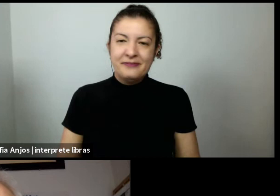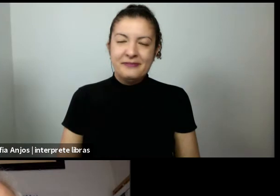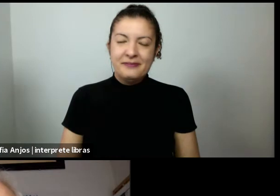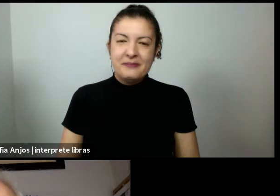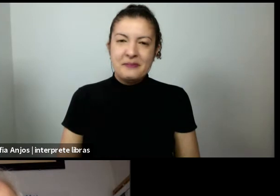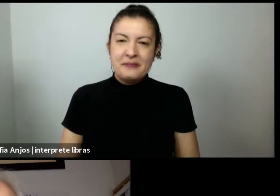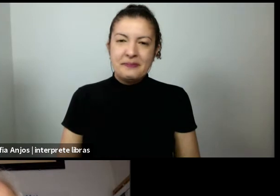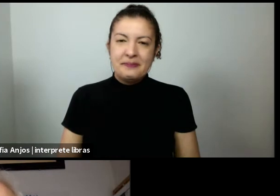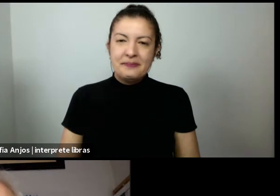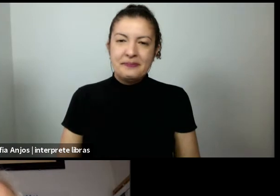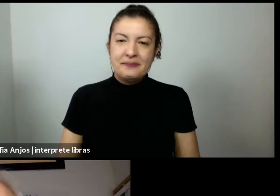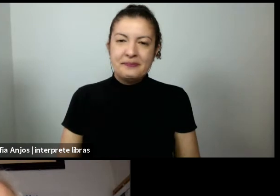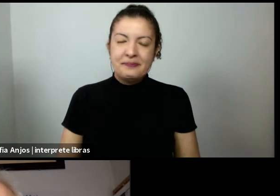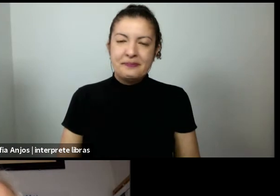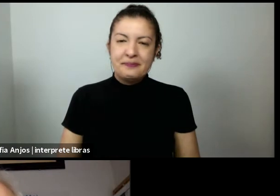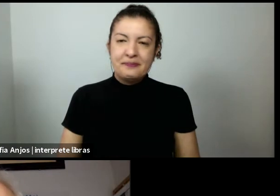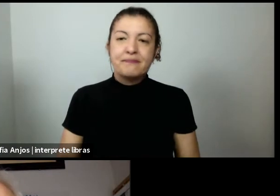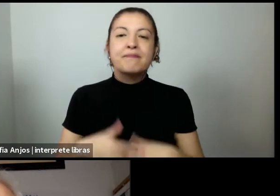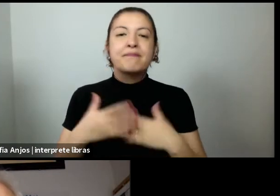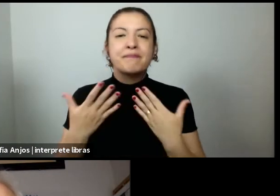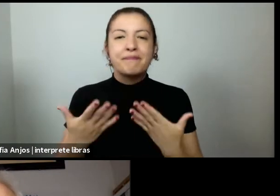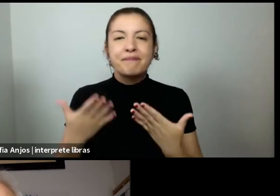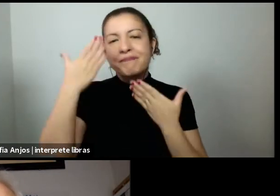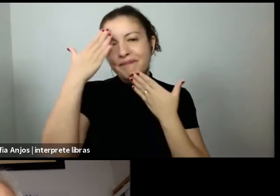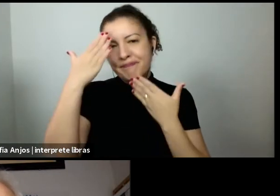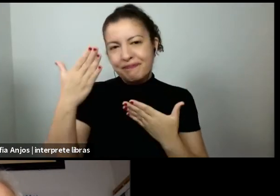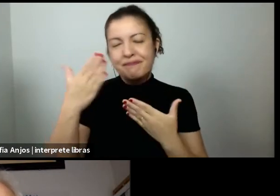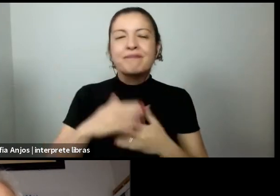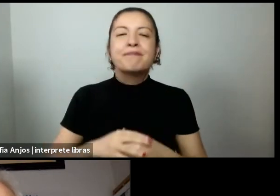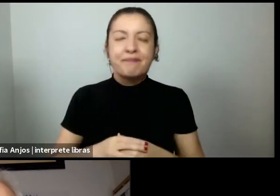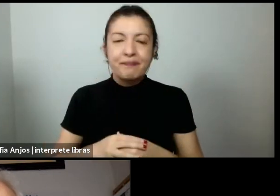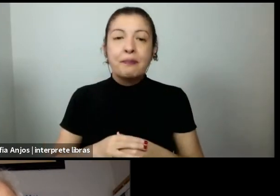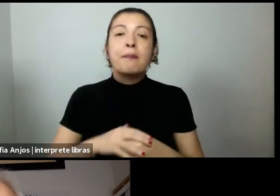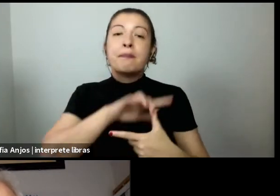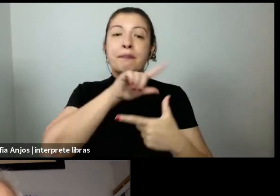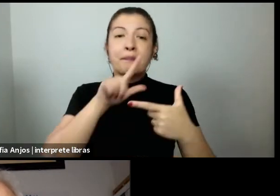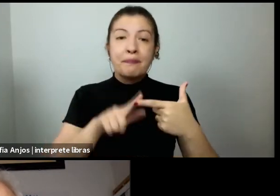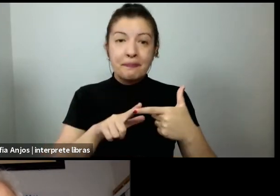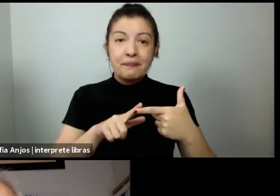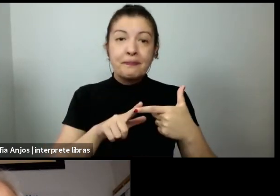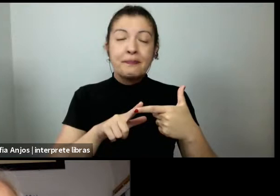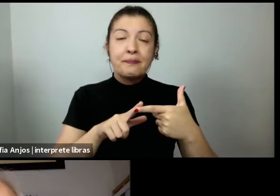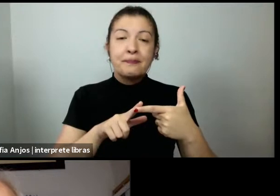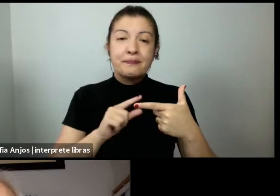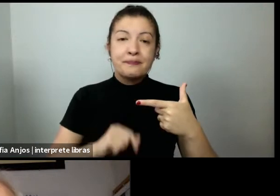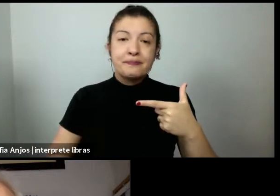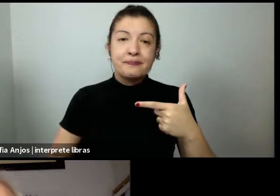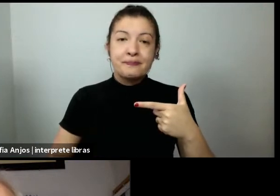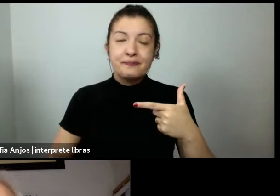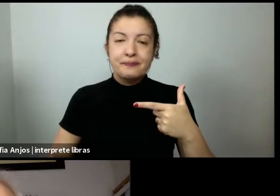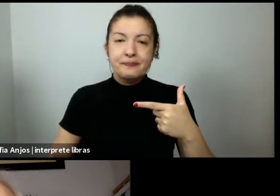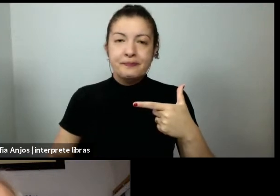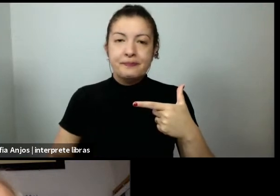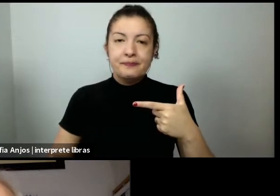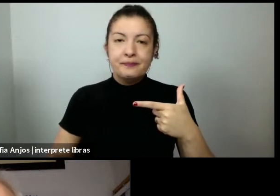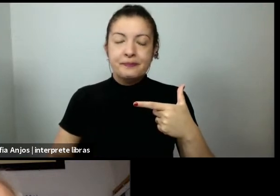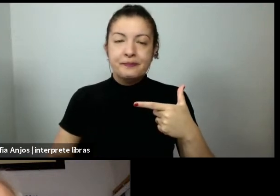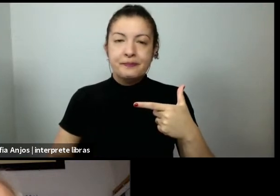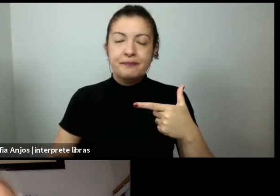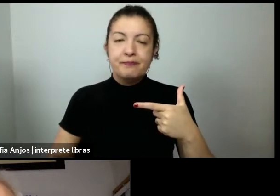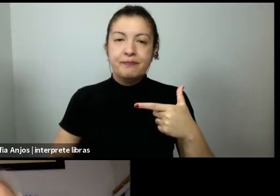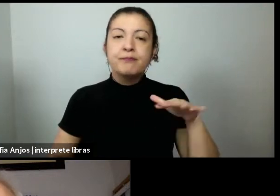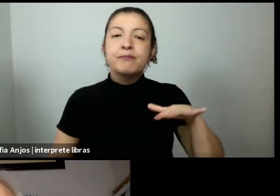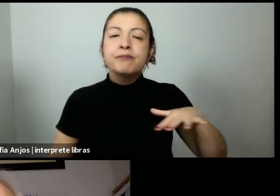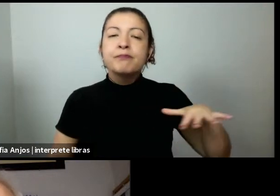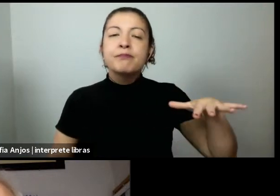Certo, Erich, obrigado. A próxima pergunta, então, ela vem aqui do pessoal do Instituto